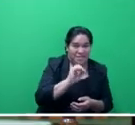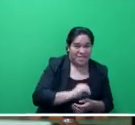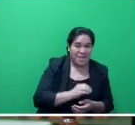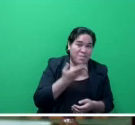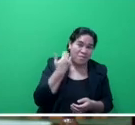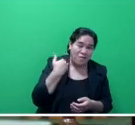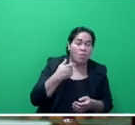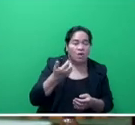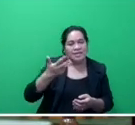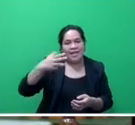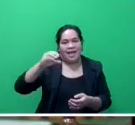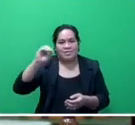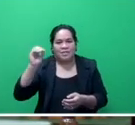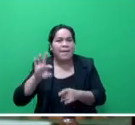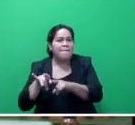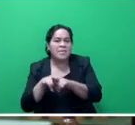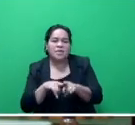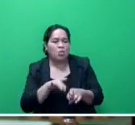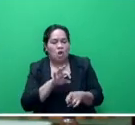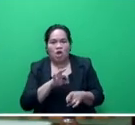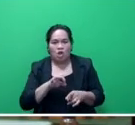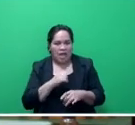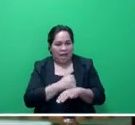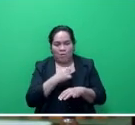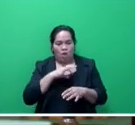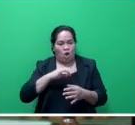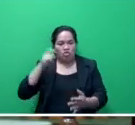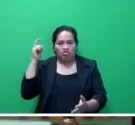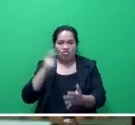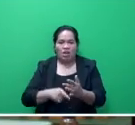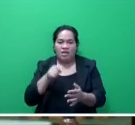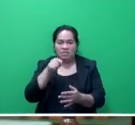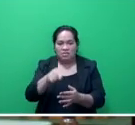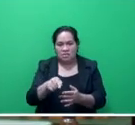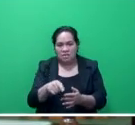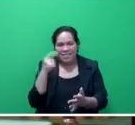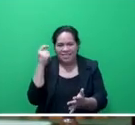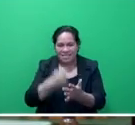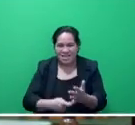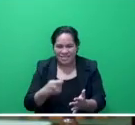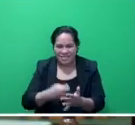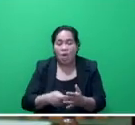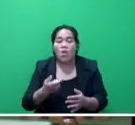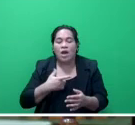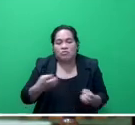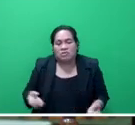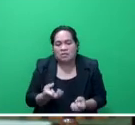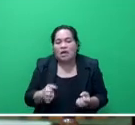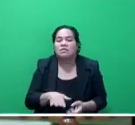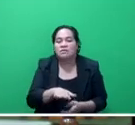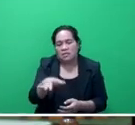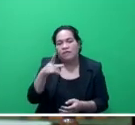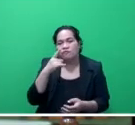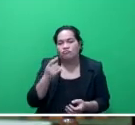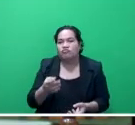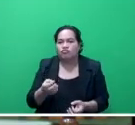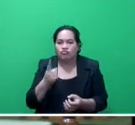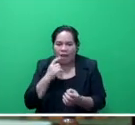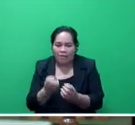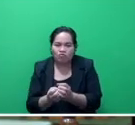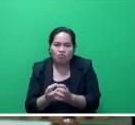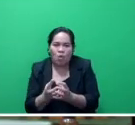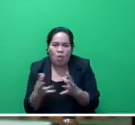will not be taxed and will continue to be incentivized through this extension as we seek to bring more cash into the economy and grow our primary services